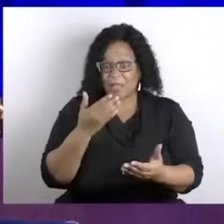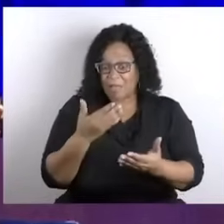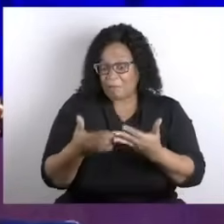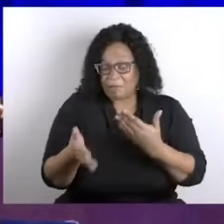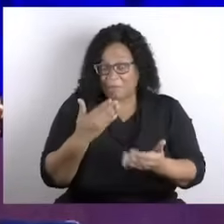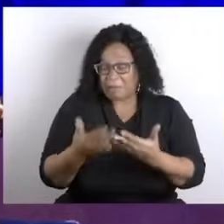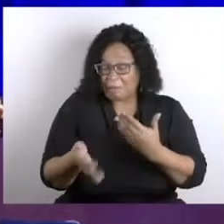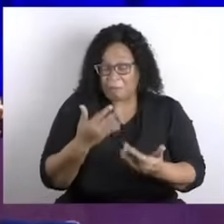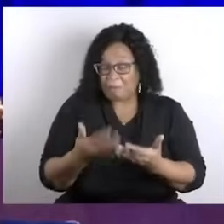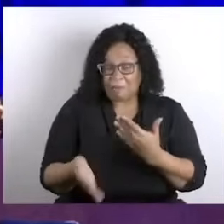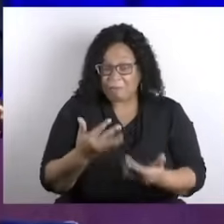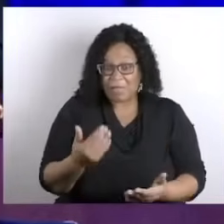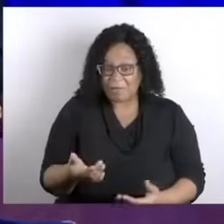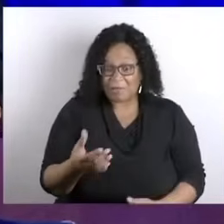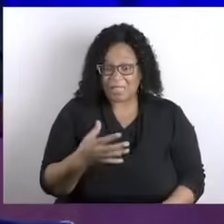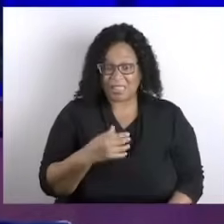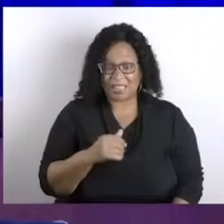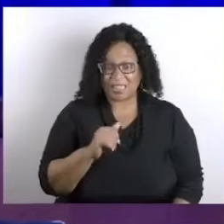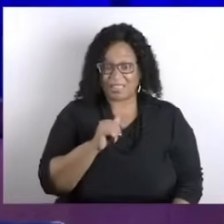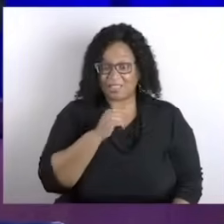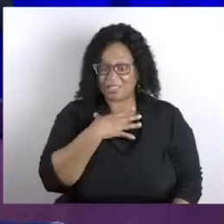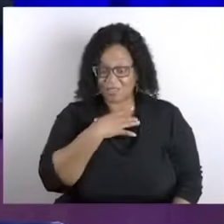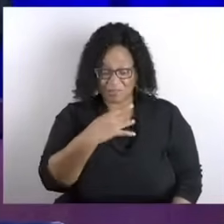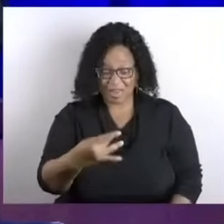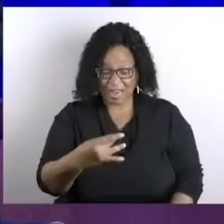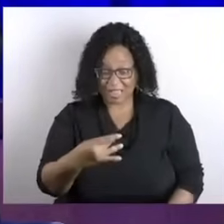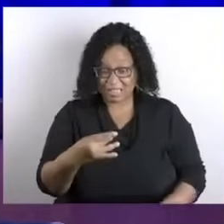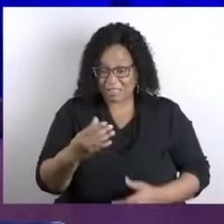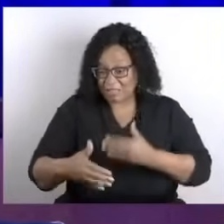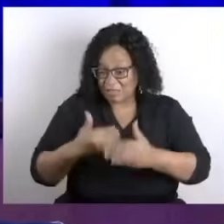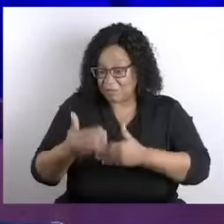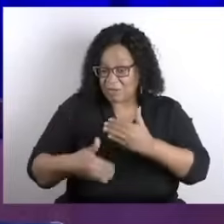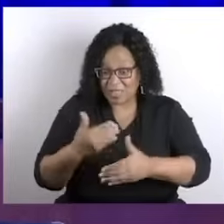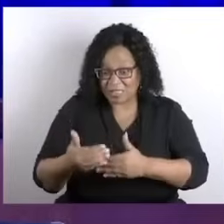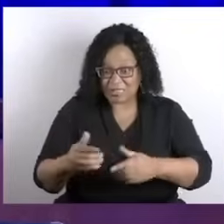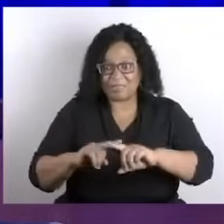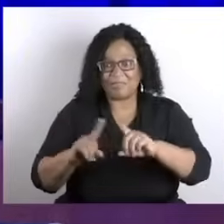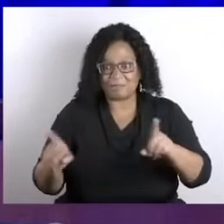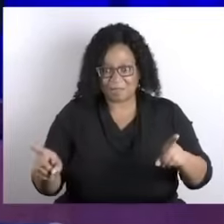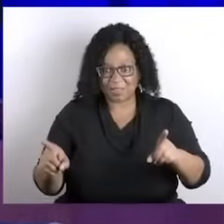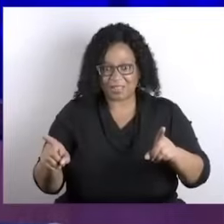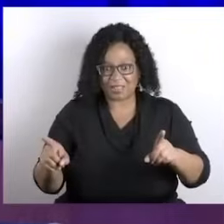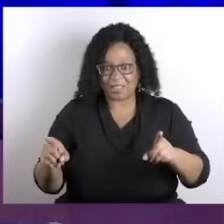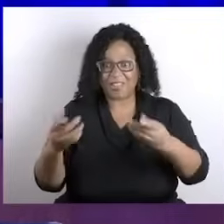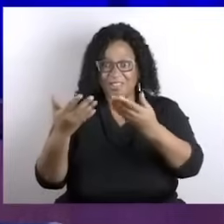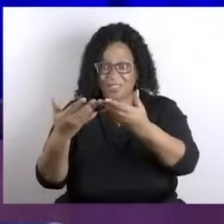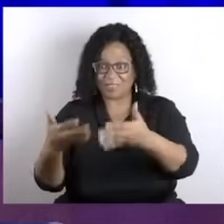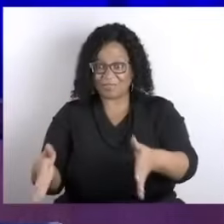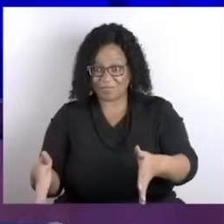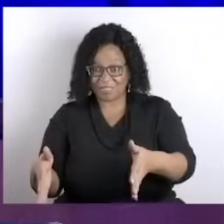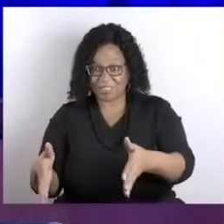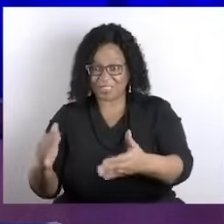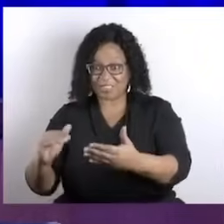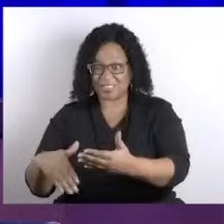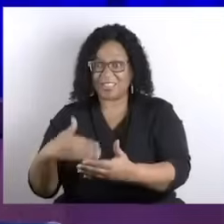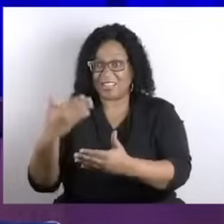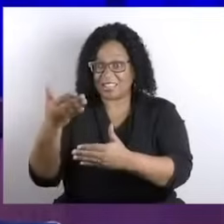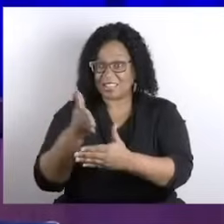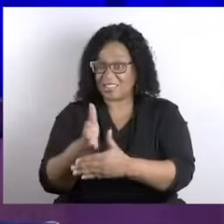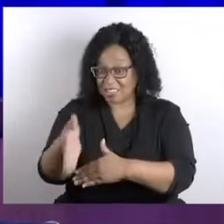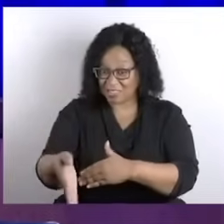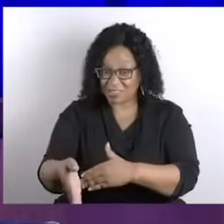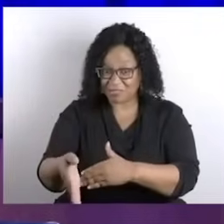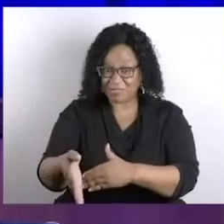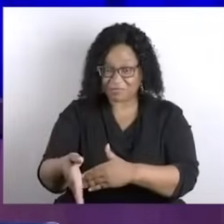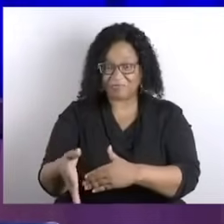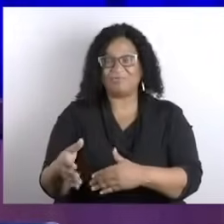process, you'll be delighted with the finished product. Hallelujah. Hallelujah. I'm giving you hope and a